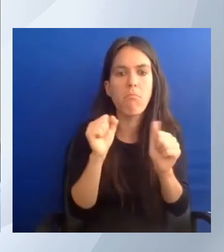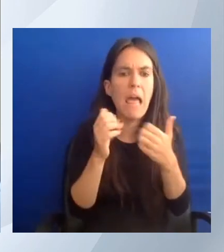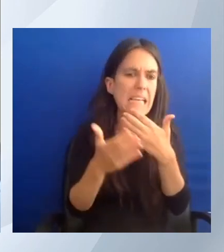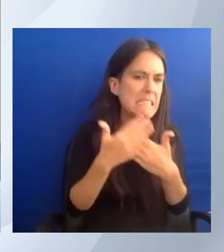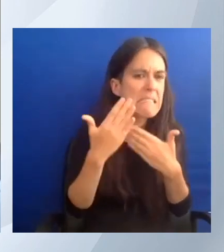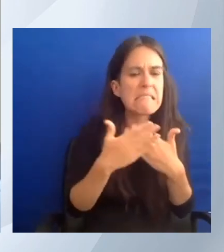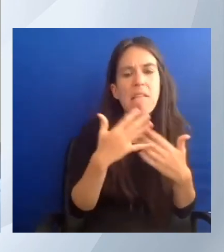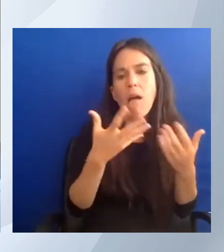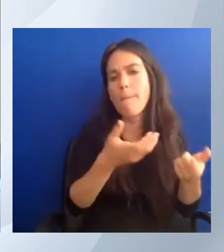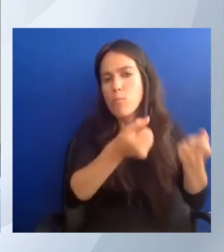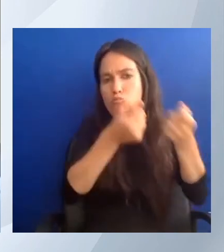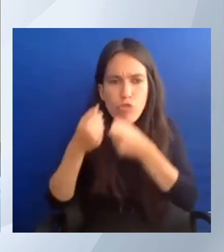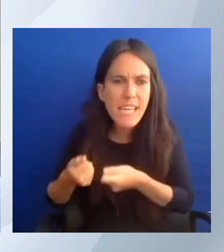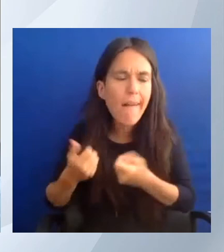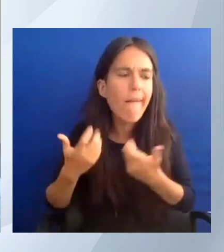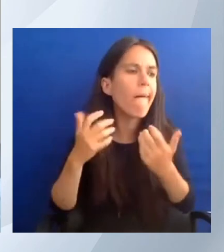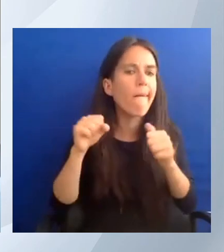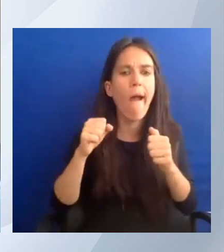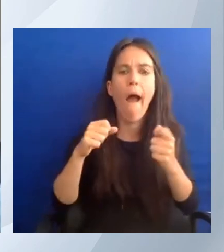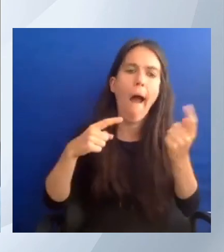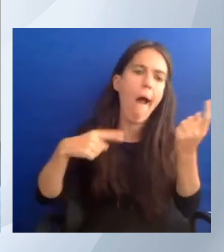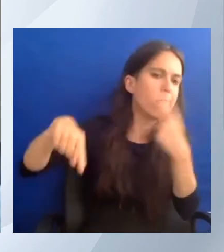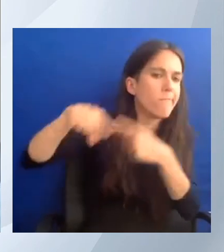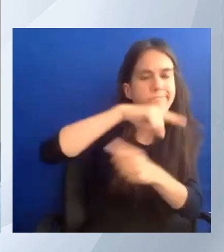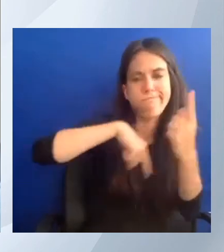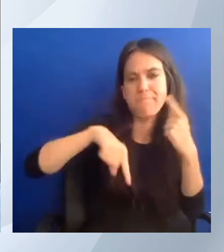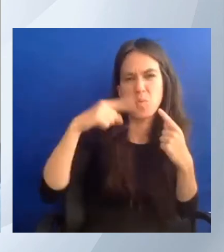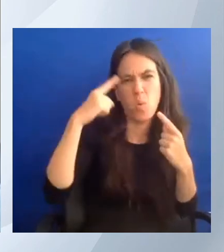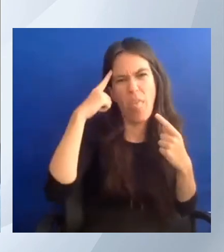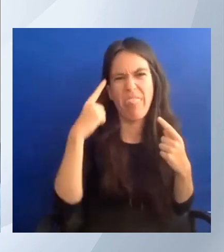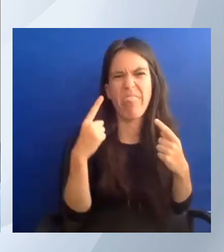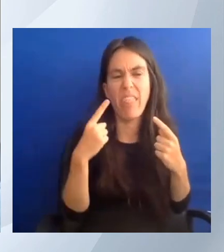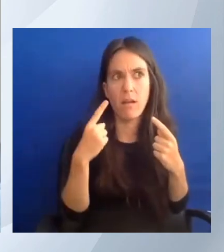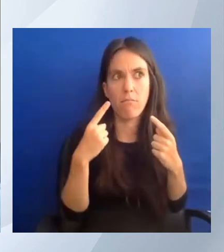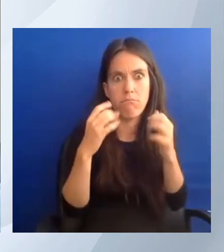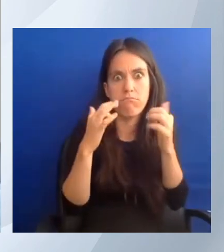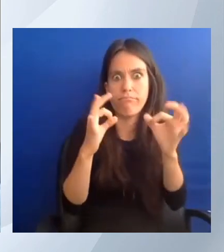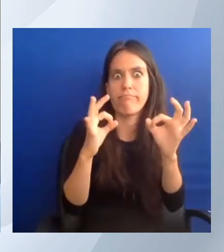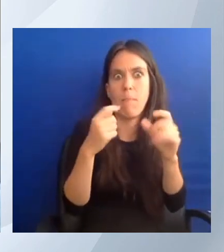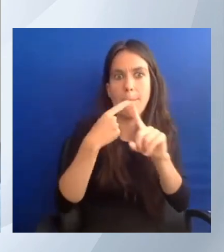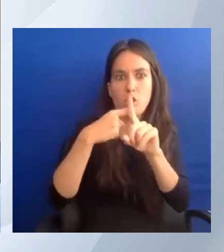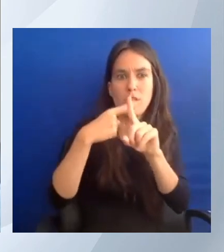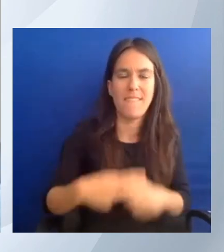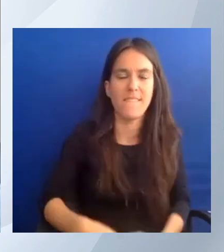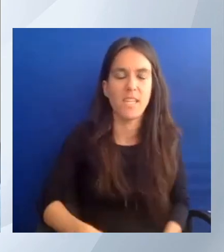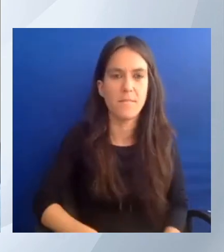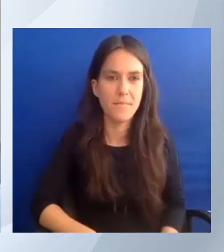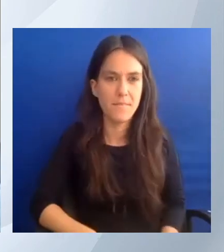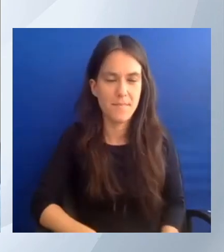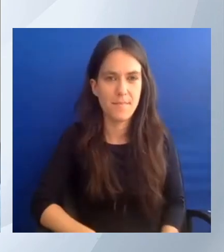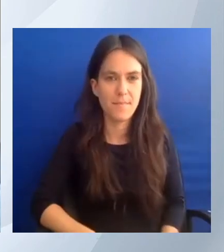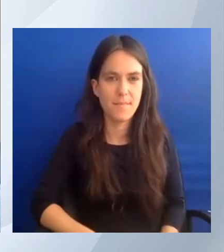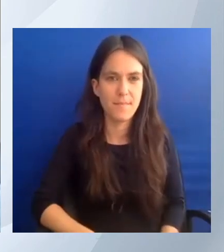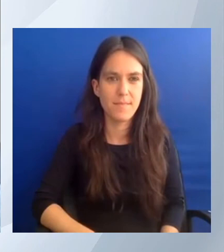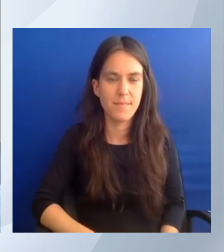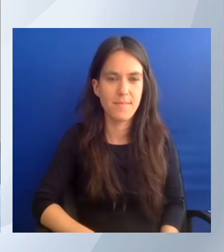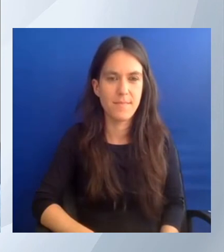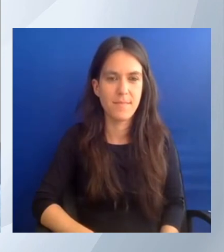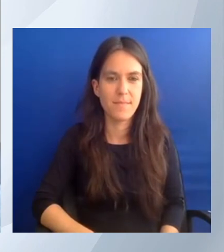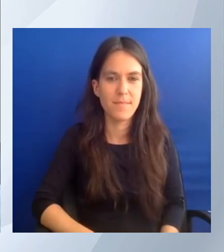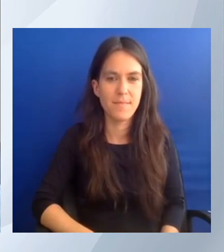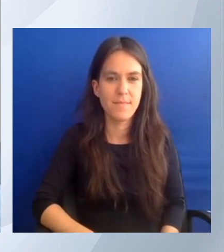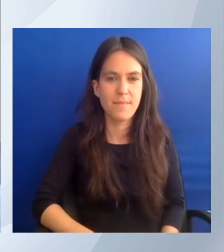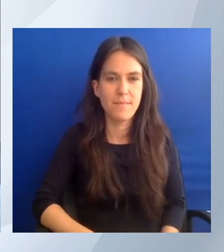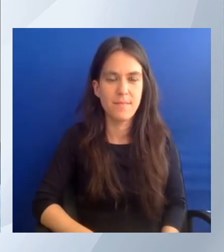or all part of it, and use it with your existing systems. Yeah, it's rapidly